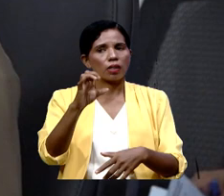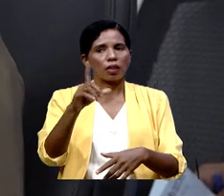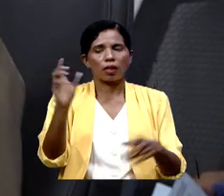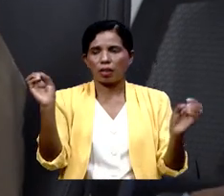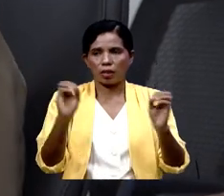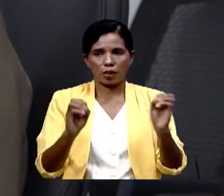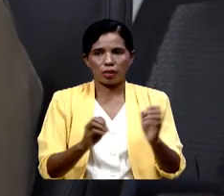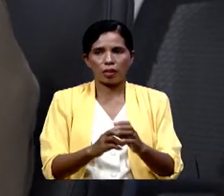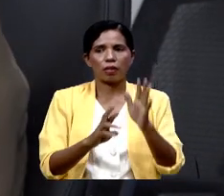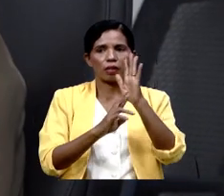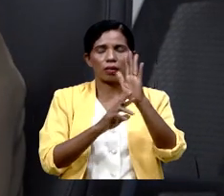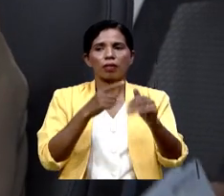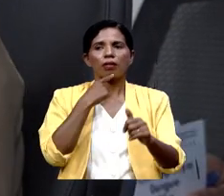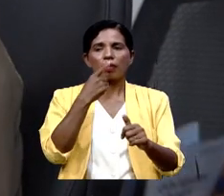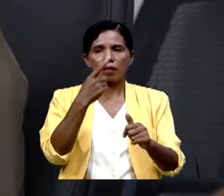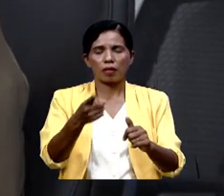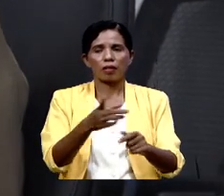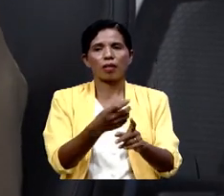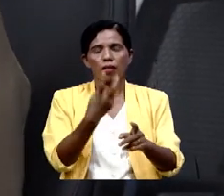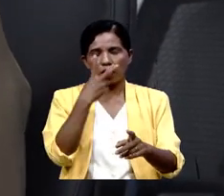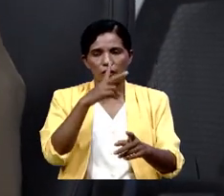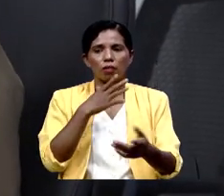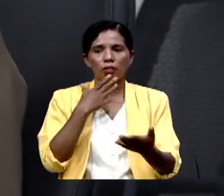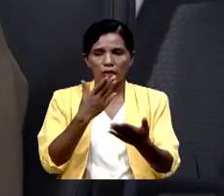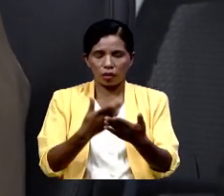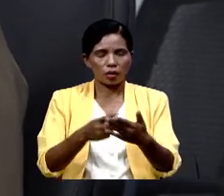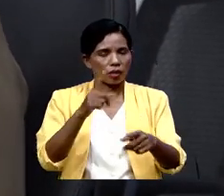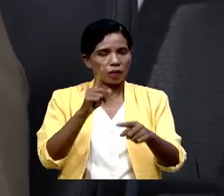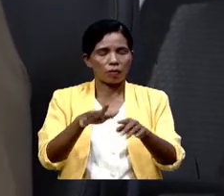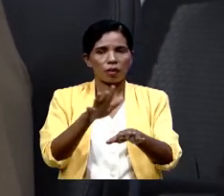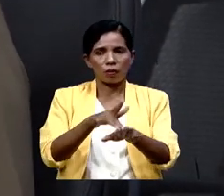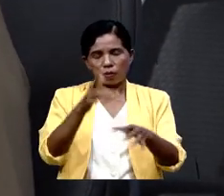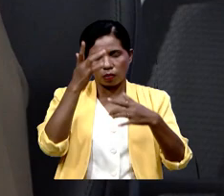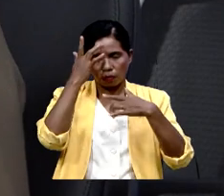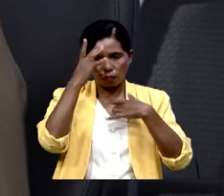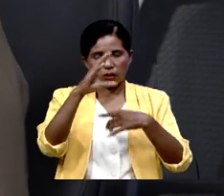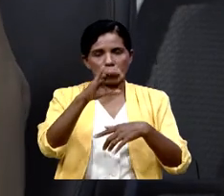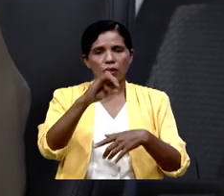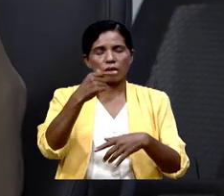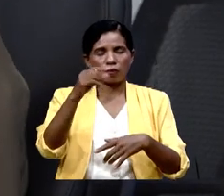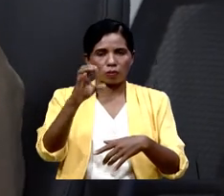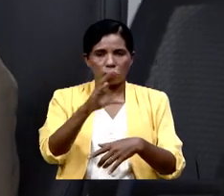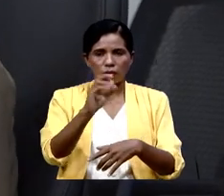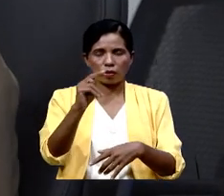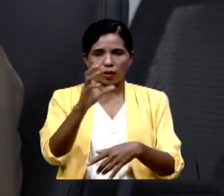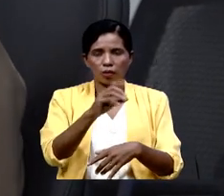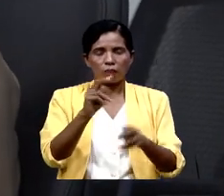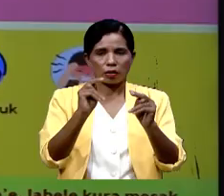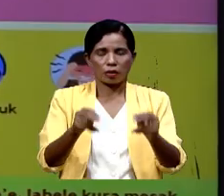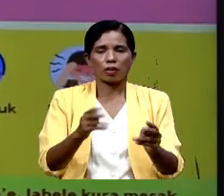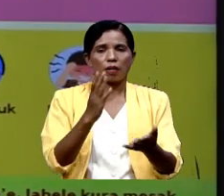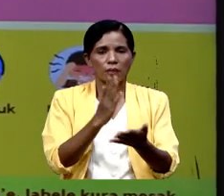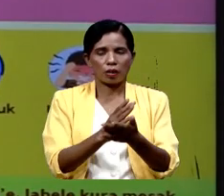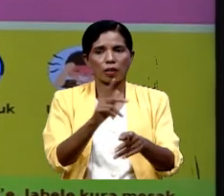Nune representante ne explica, controlo ne be dia atu la bela feta moras chikungunya, precisa prevenção ema idekidek